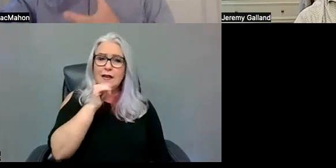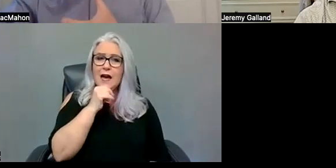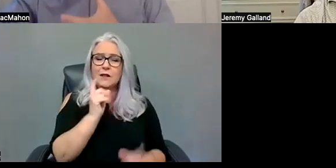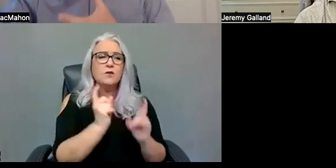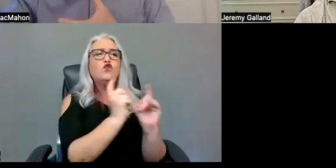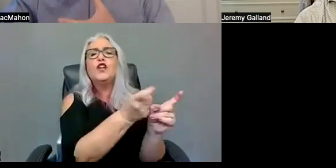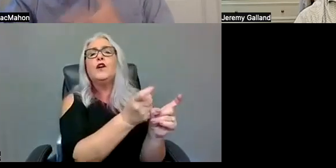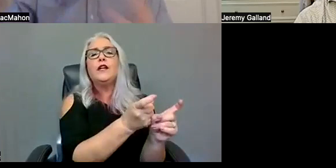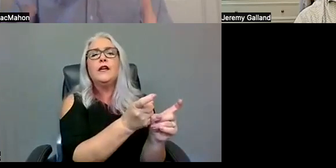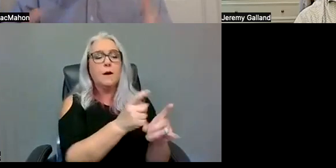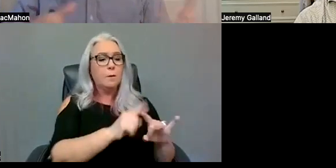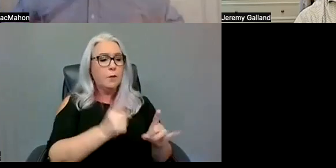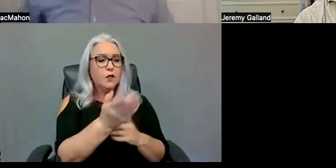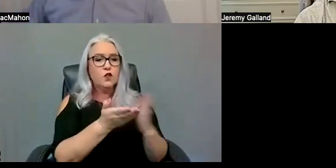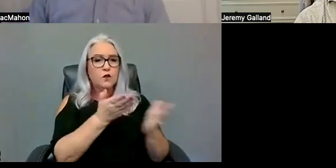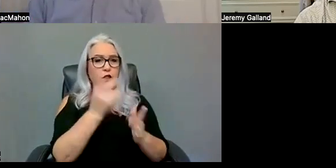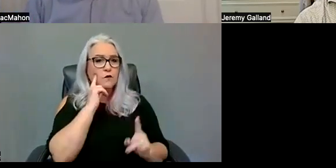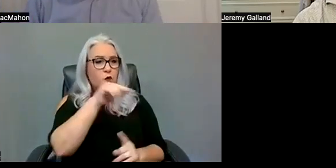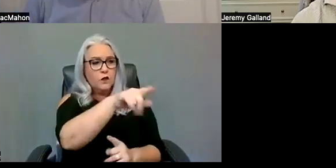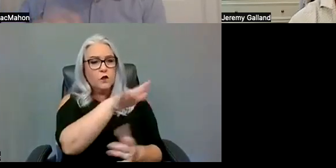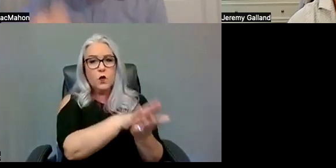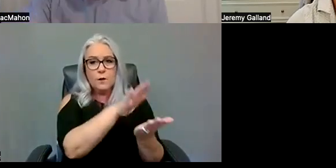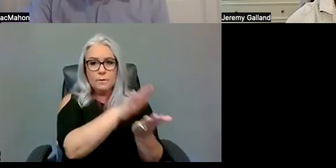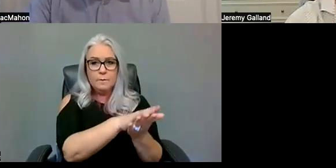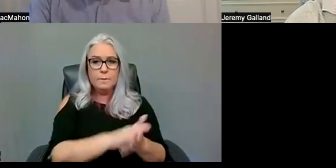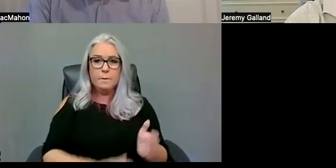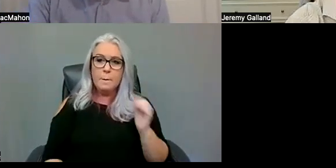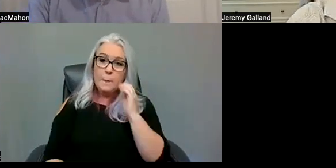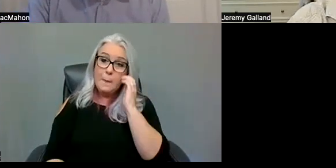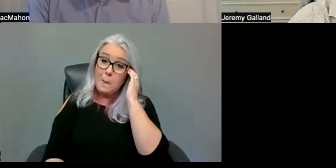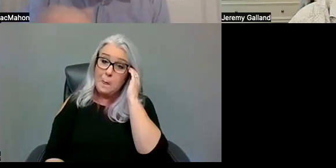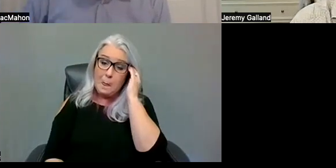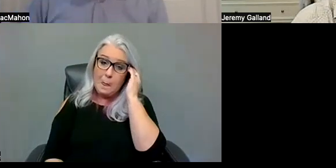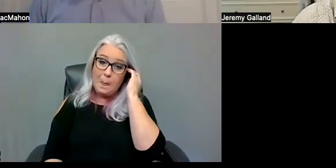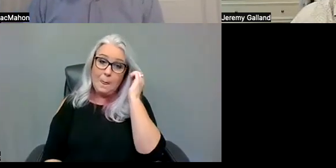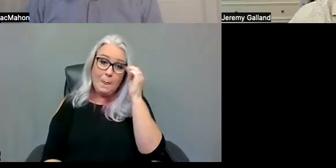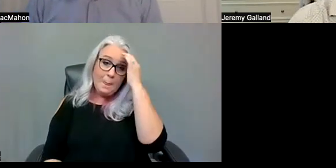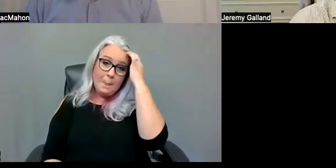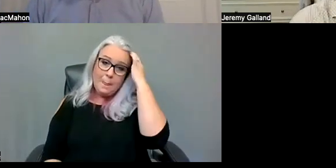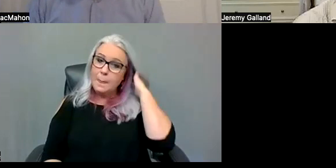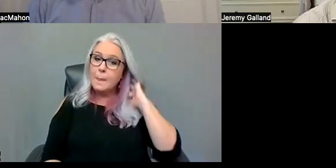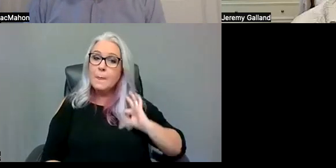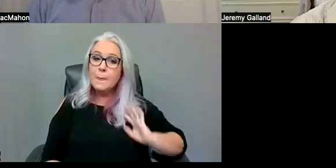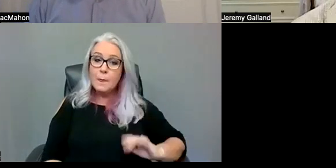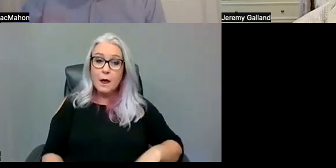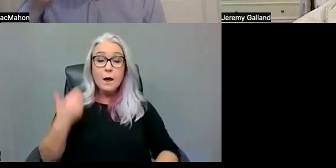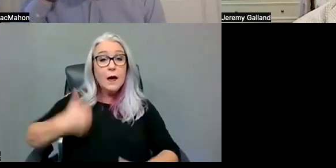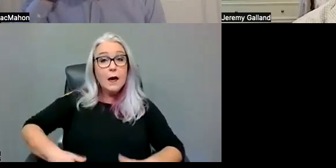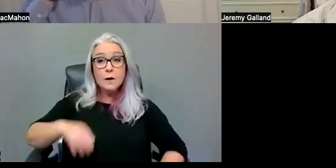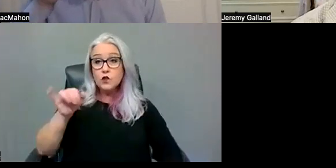is a service to the school, just as a service to the village. Thank you very much. Thank you, John. I'm going to jump in for 30 seconds as